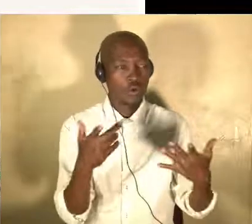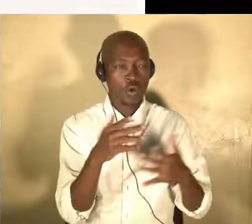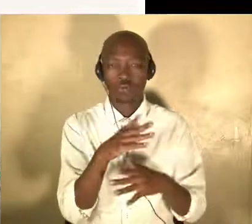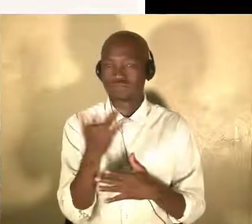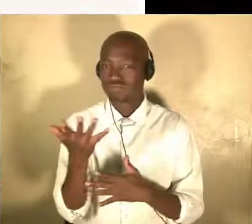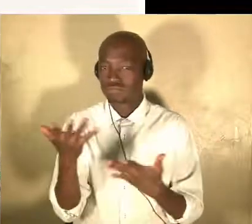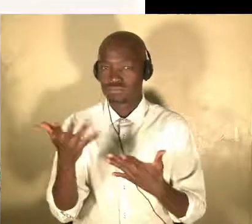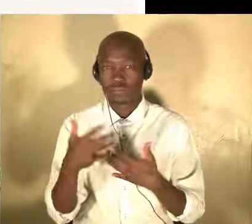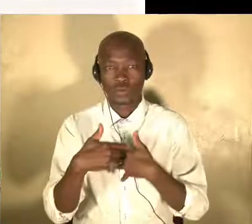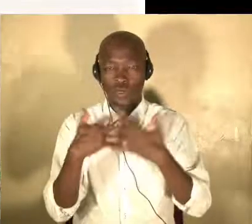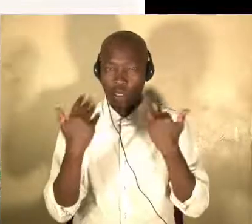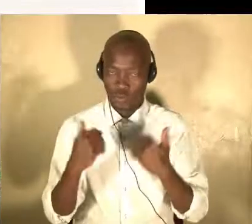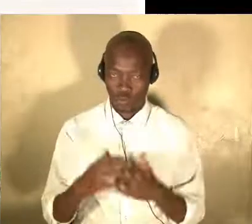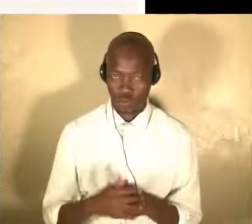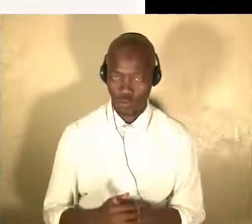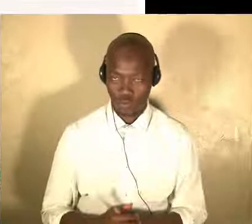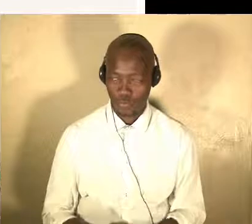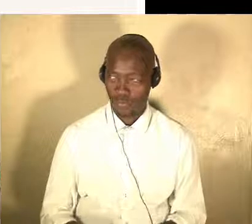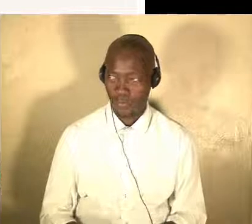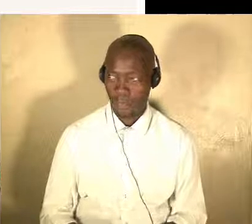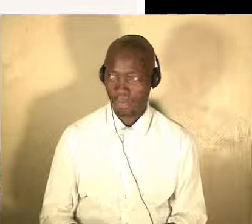her whereabouts are unknown.